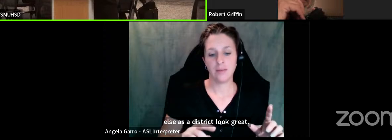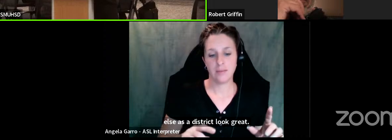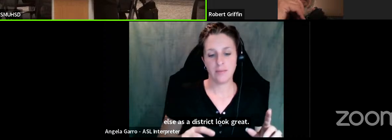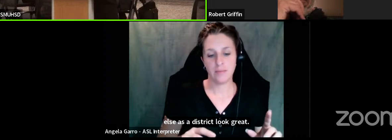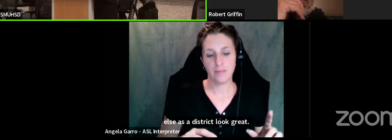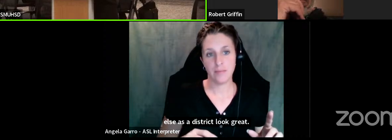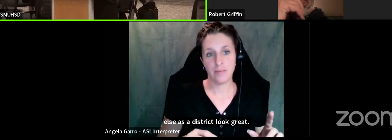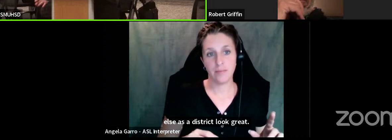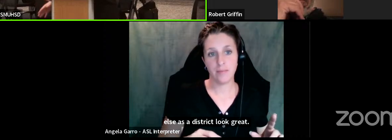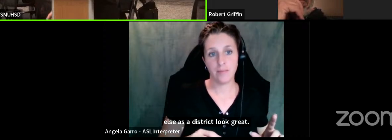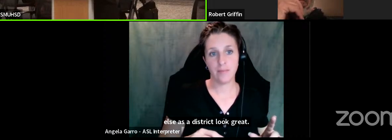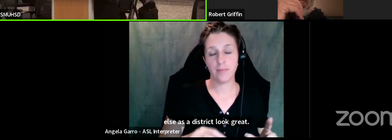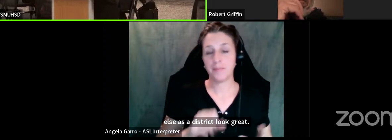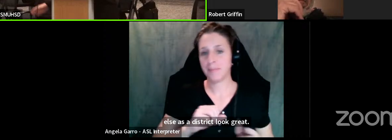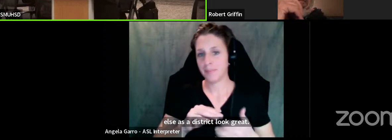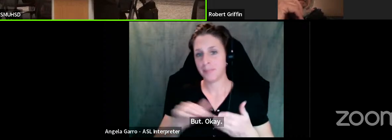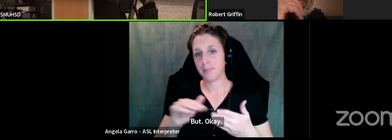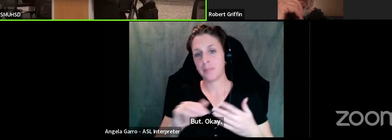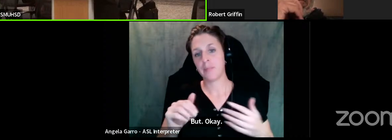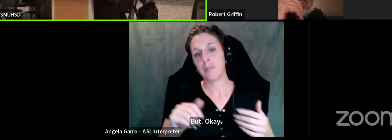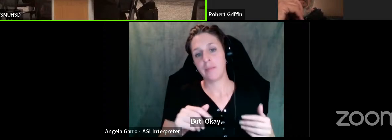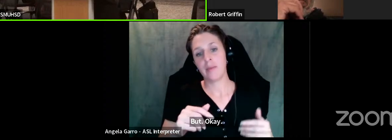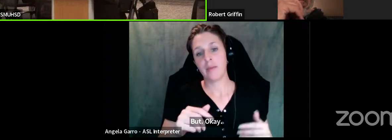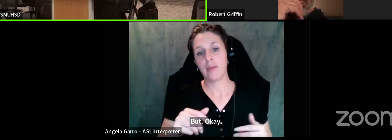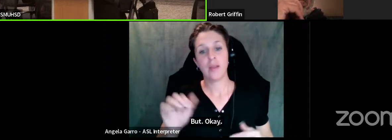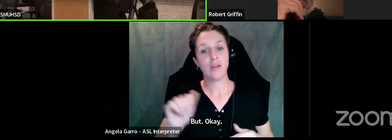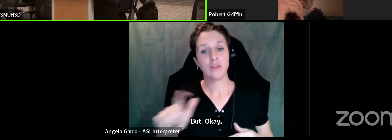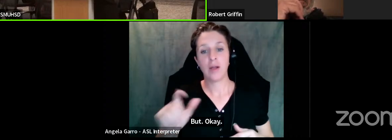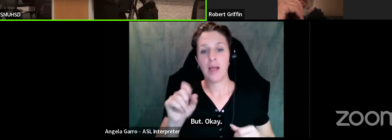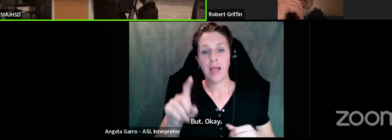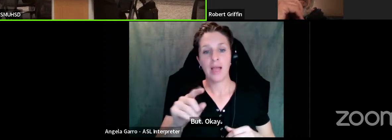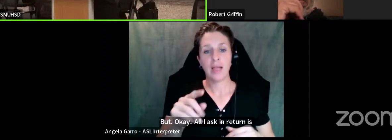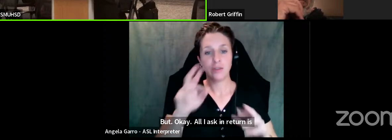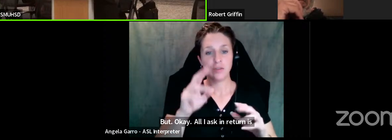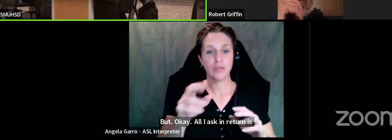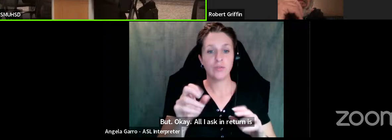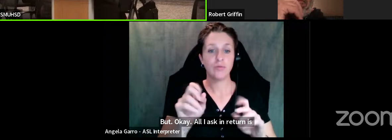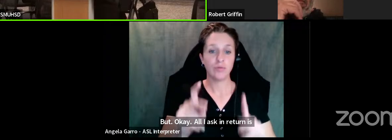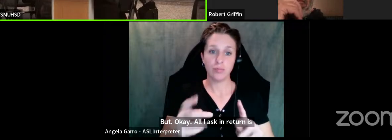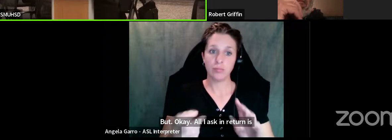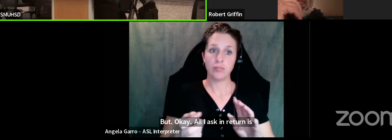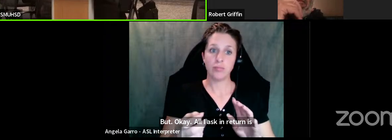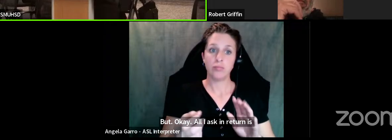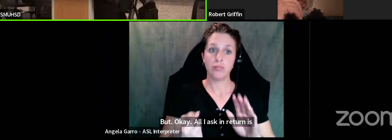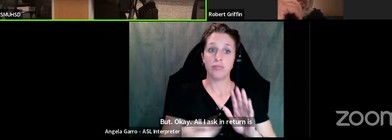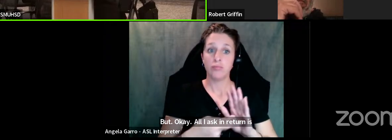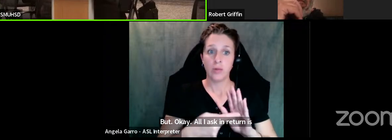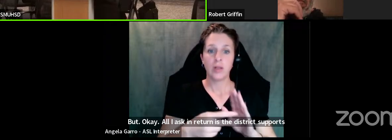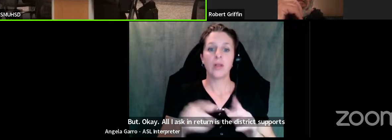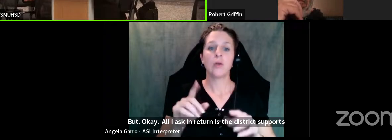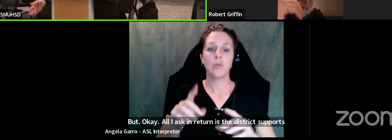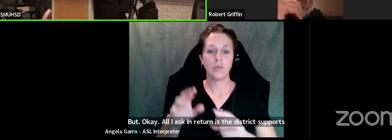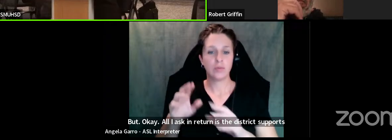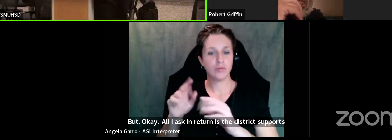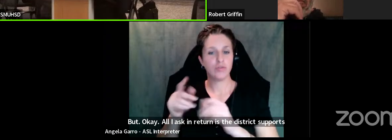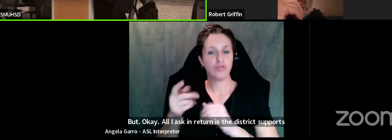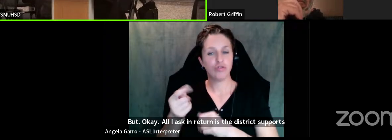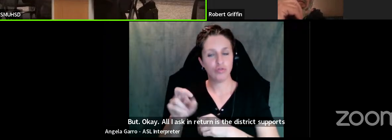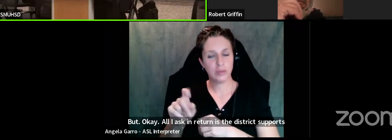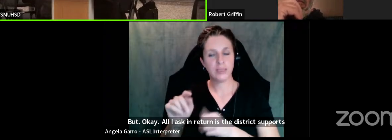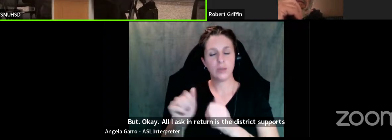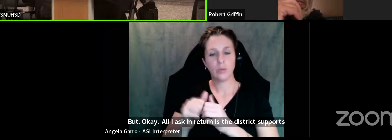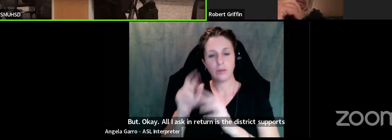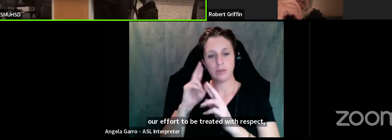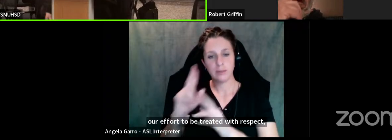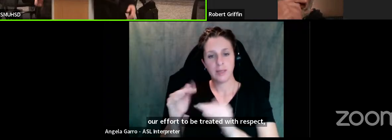me. All I ask in return is the district supports our effort to be treated with respect, fairness, and